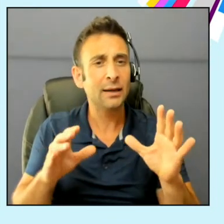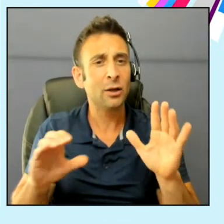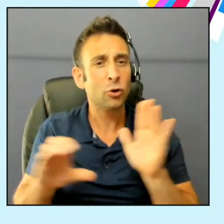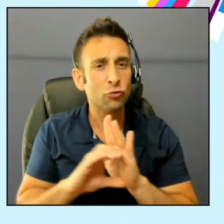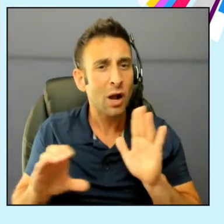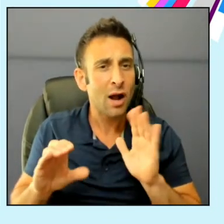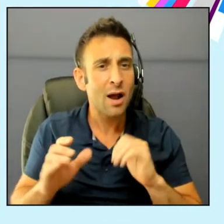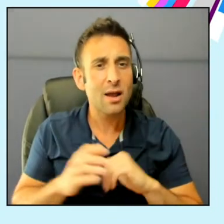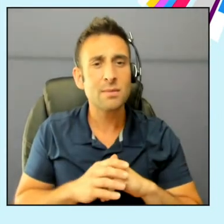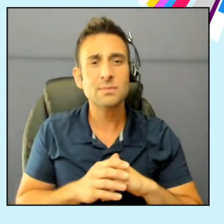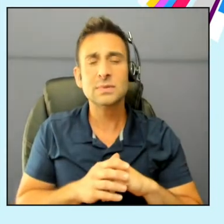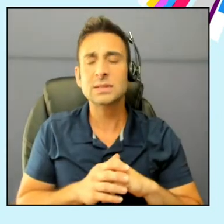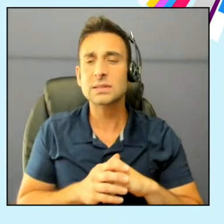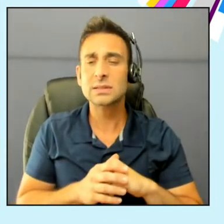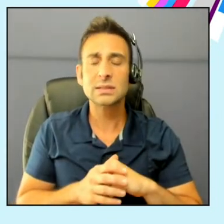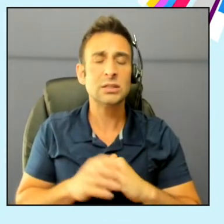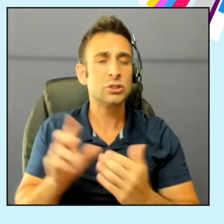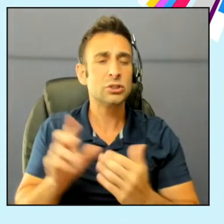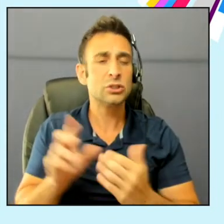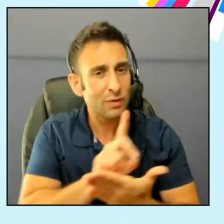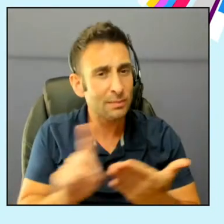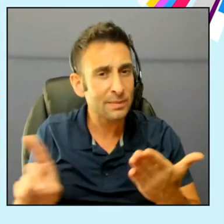discrimination, negligence, and